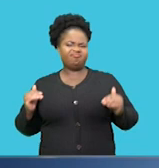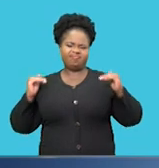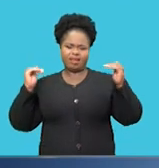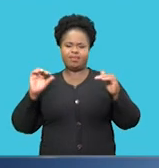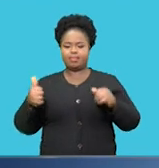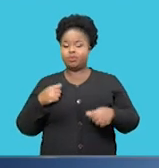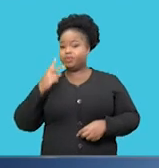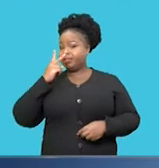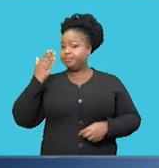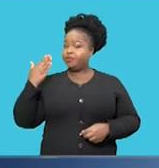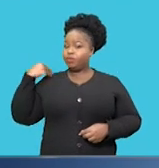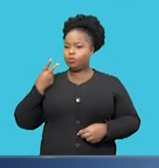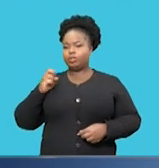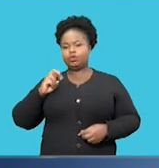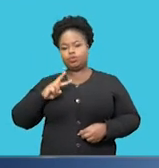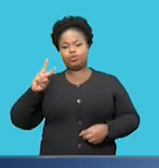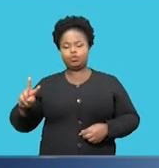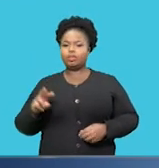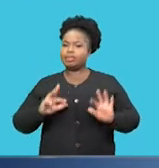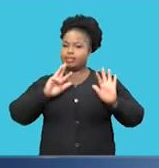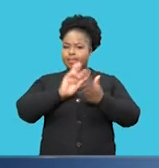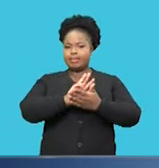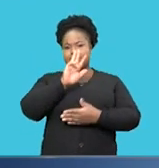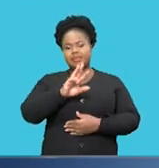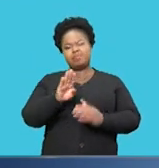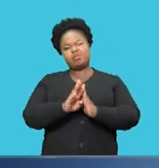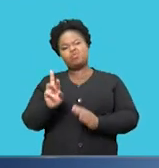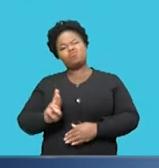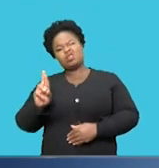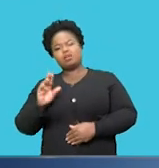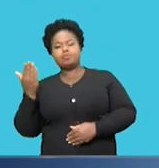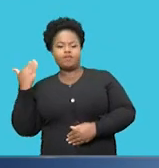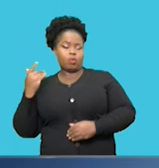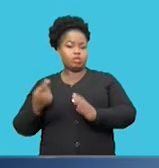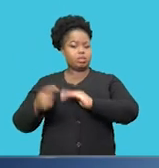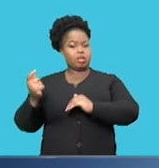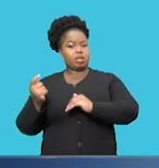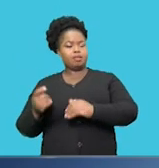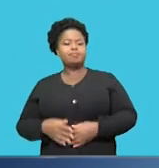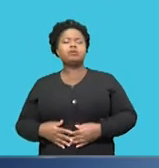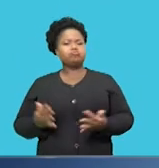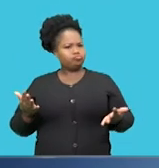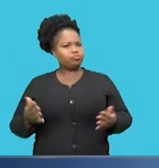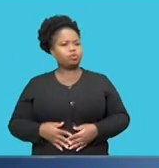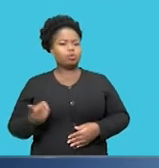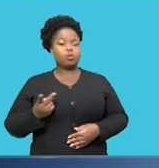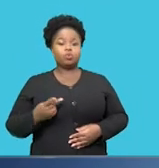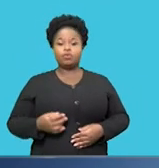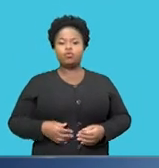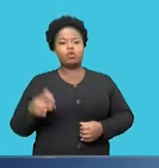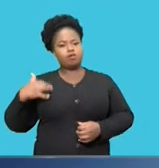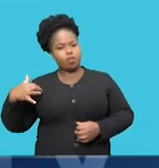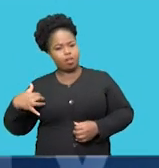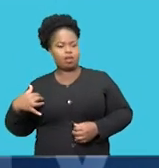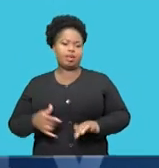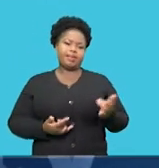what we have seen in 2022 of only 19 billion rand in additional sales. So that sells for the formal market as